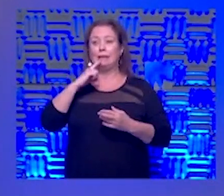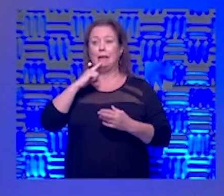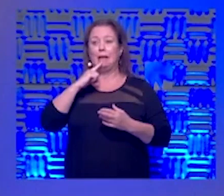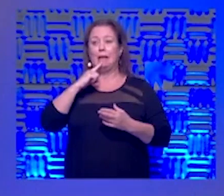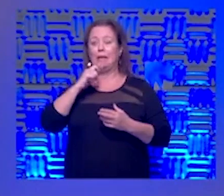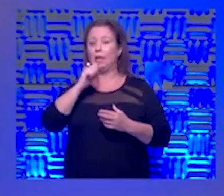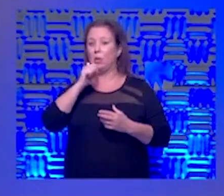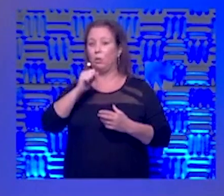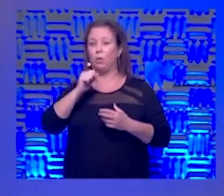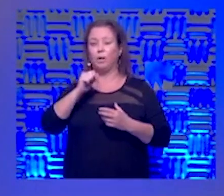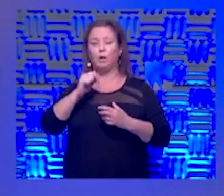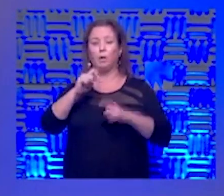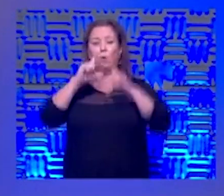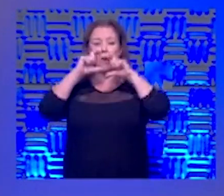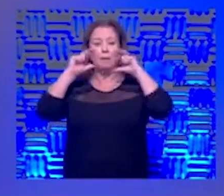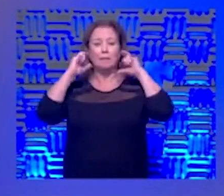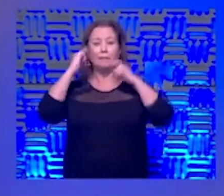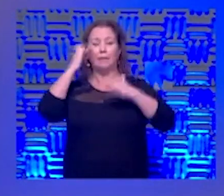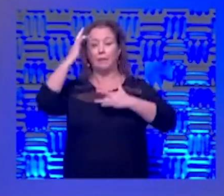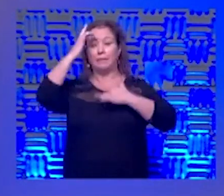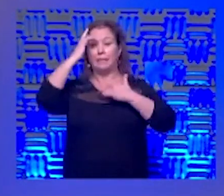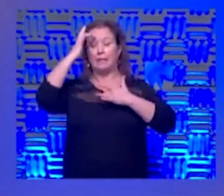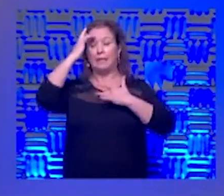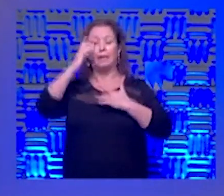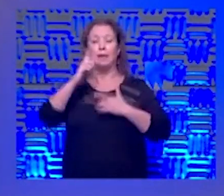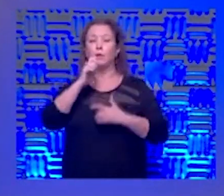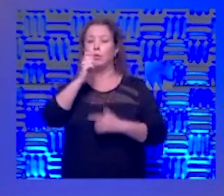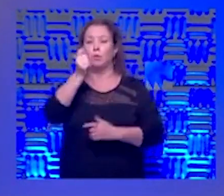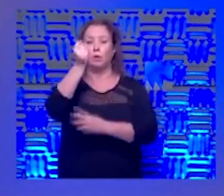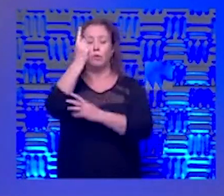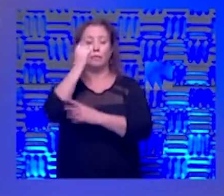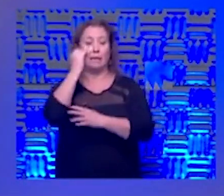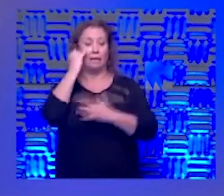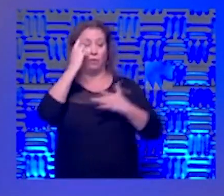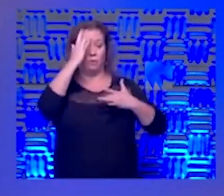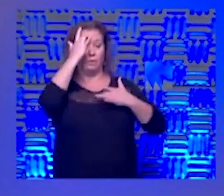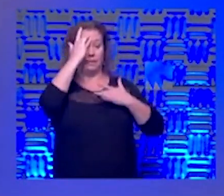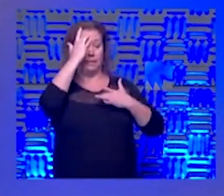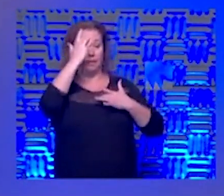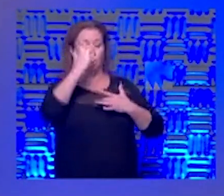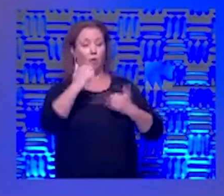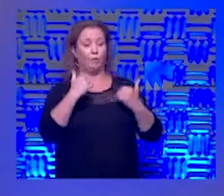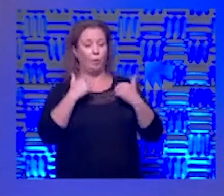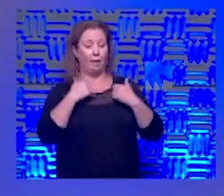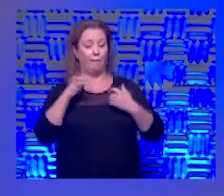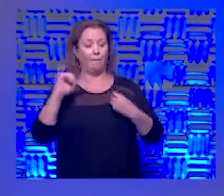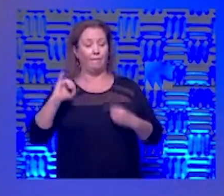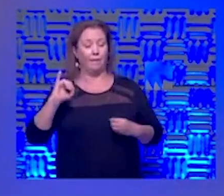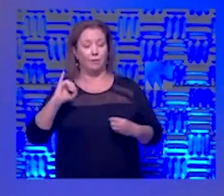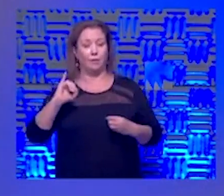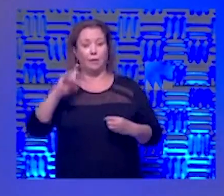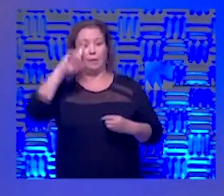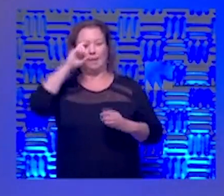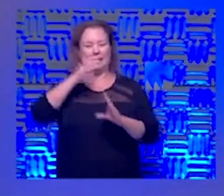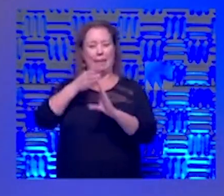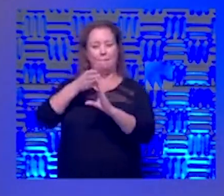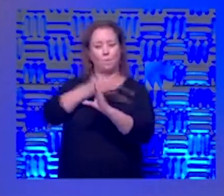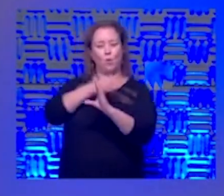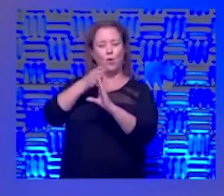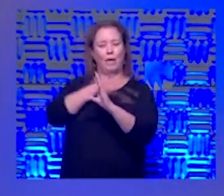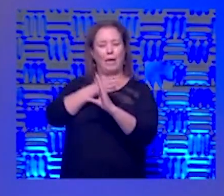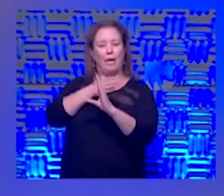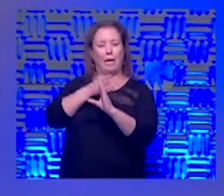ill. But unfortunately with this, you don't always understand if you're ill or have the infection because of that pre-symptomatic